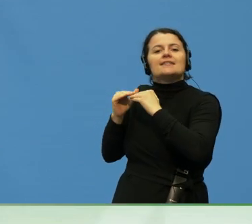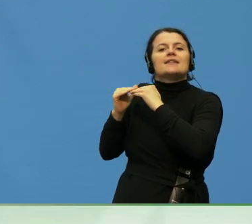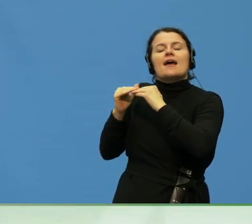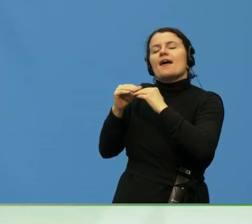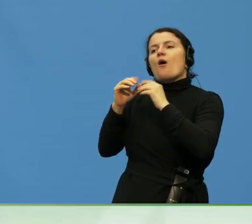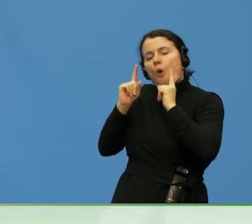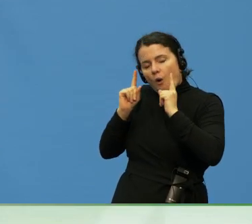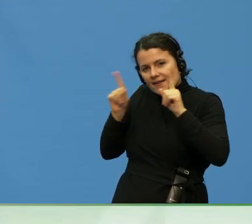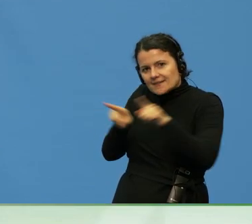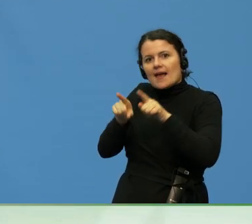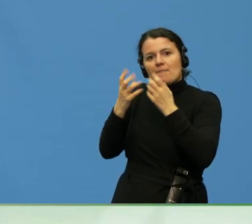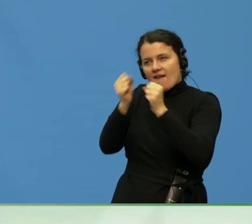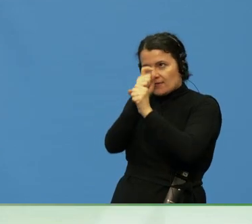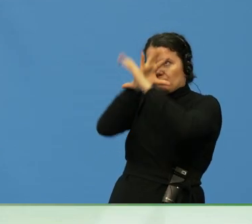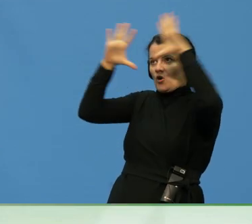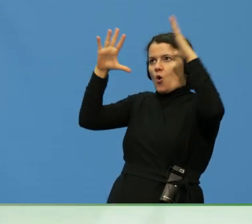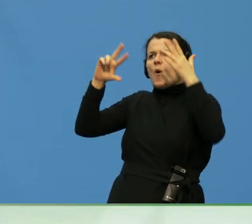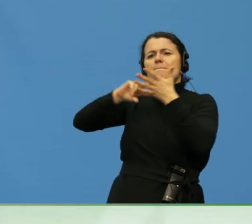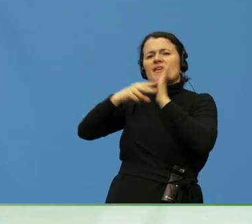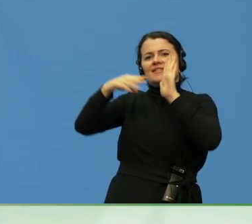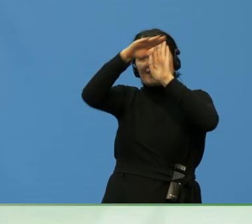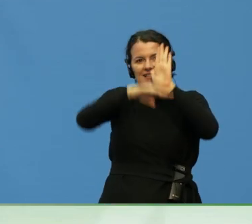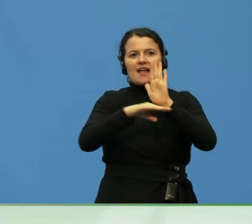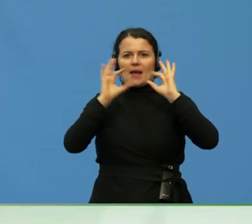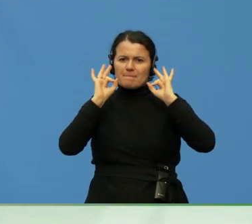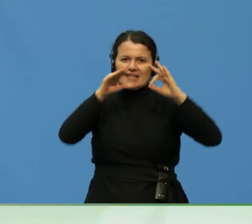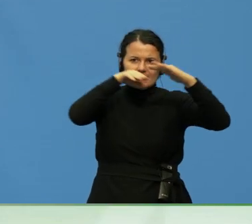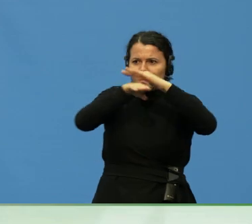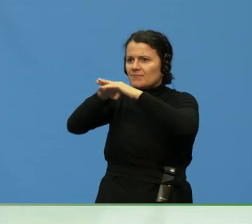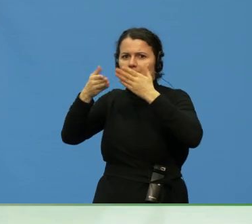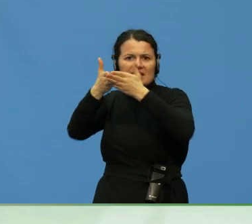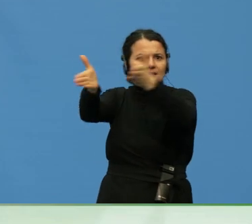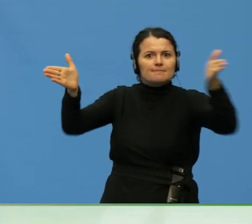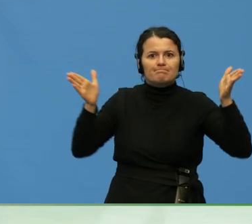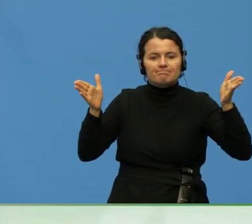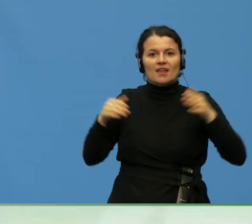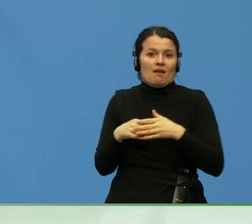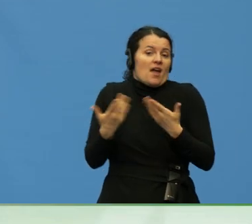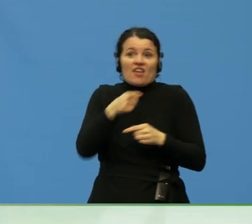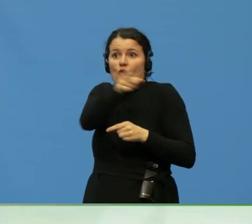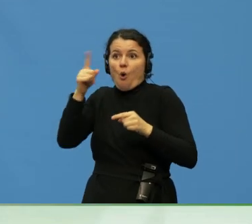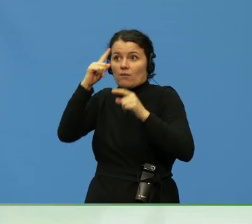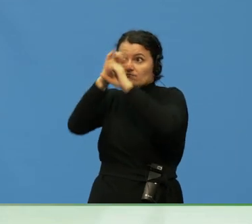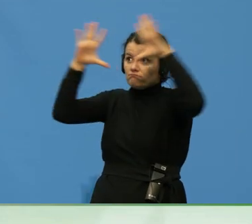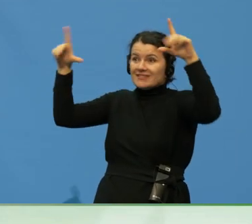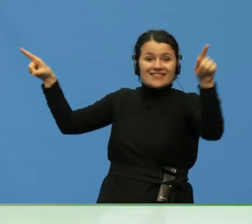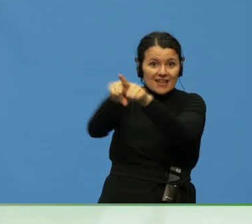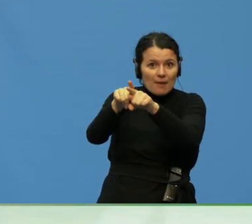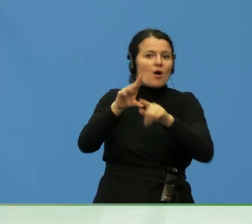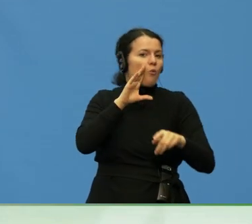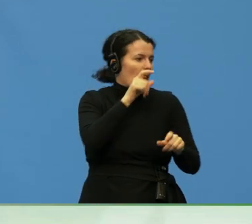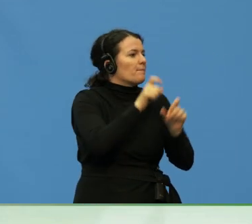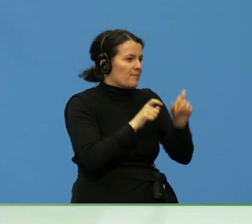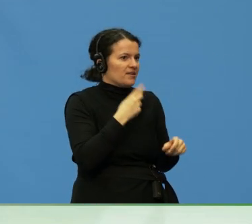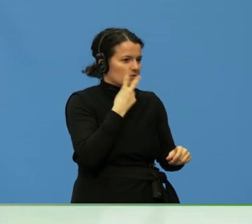route, so the standard is this glass is going to look like that, well, then we're partway on accessibility, and then somebody comes along who needs to have it with